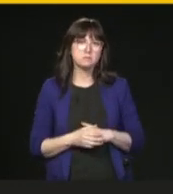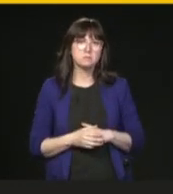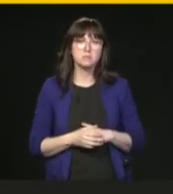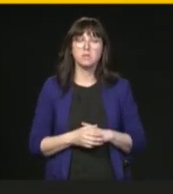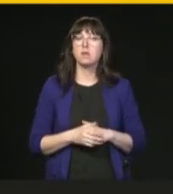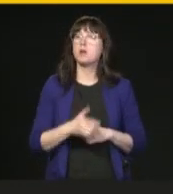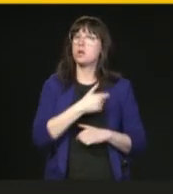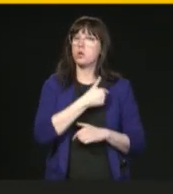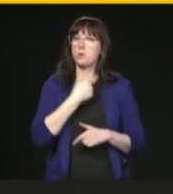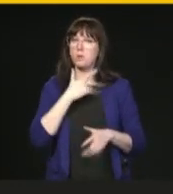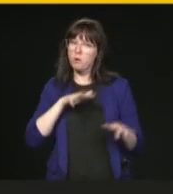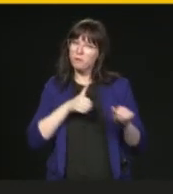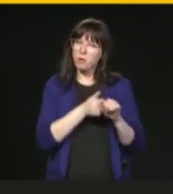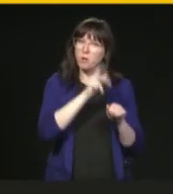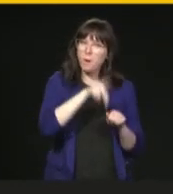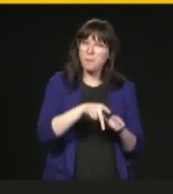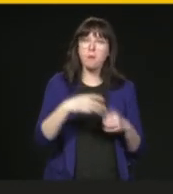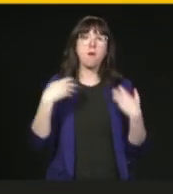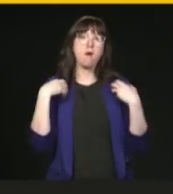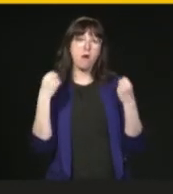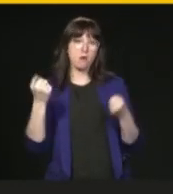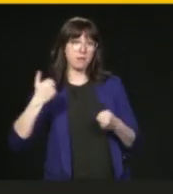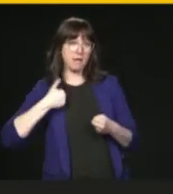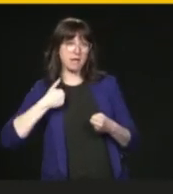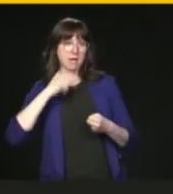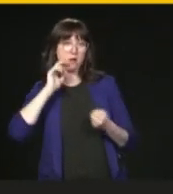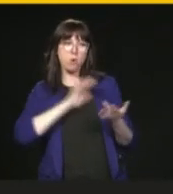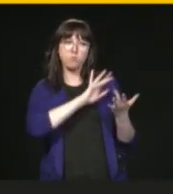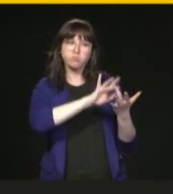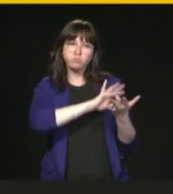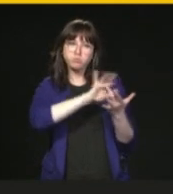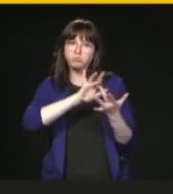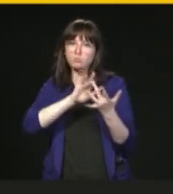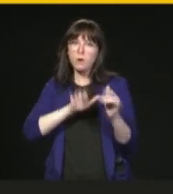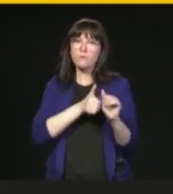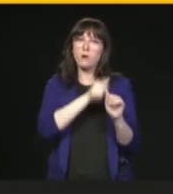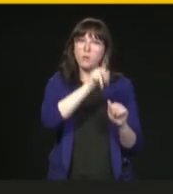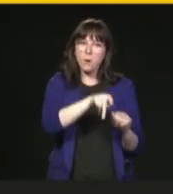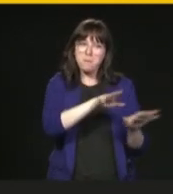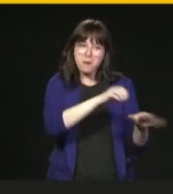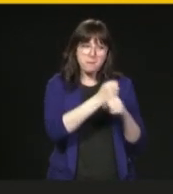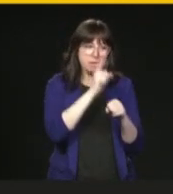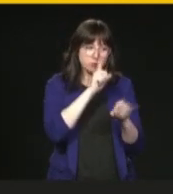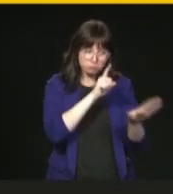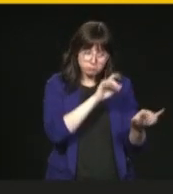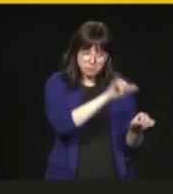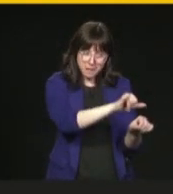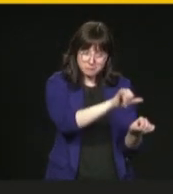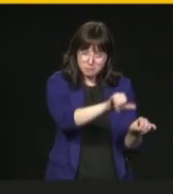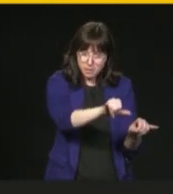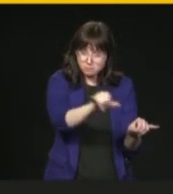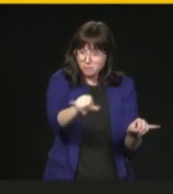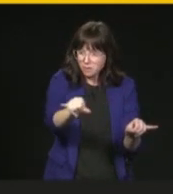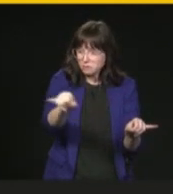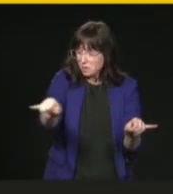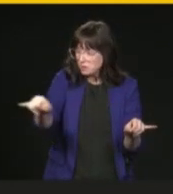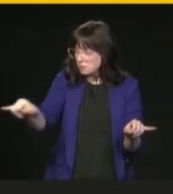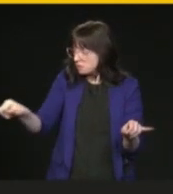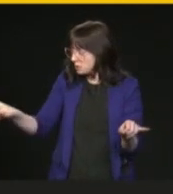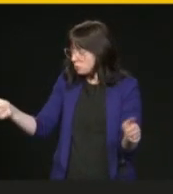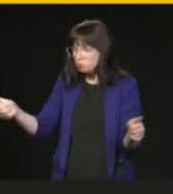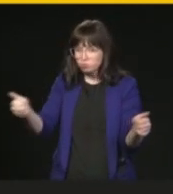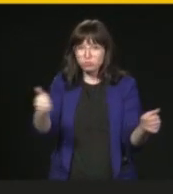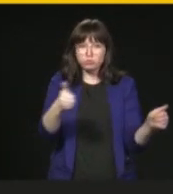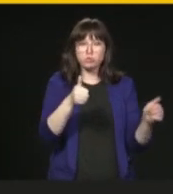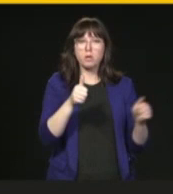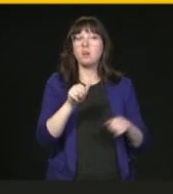and Health Canada will be following up with many people to make sure that they are in self-isolation.